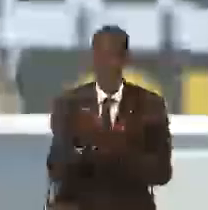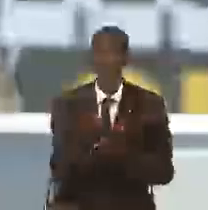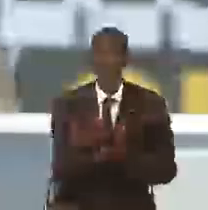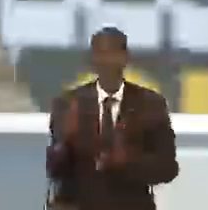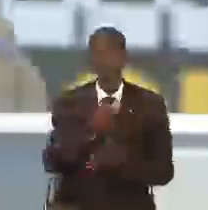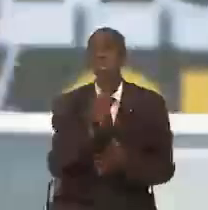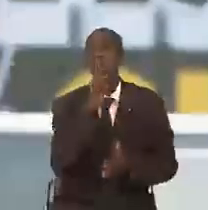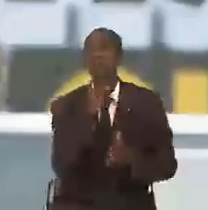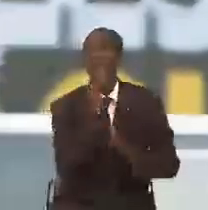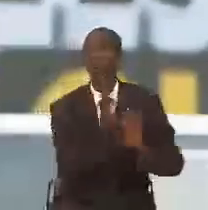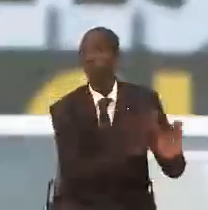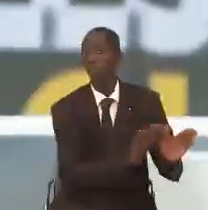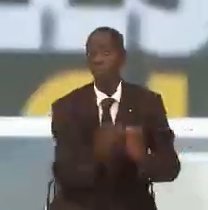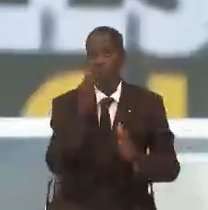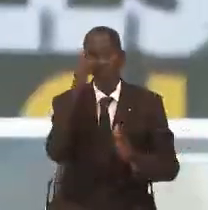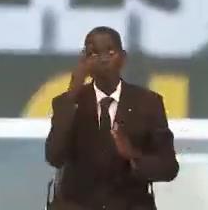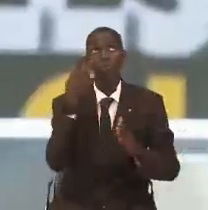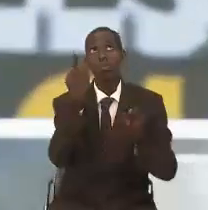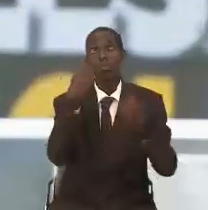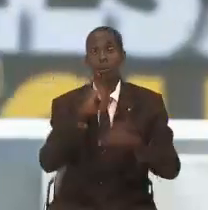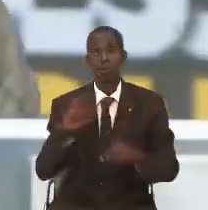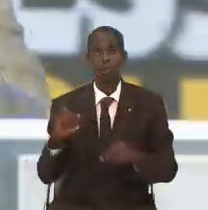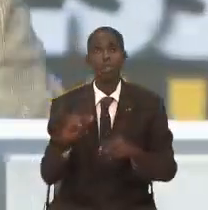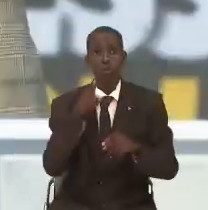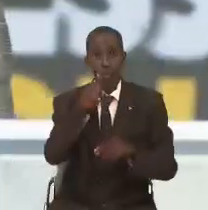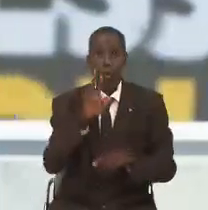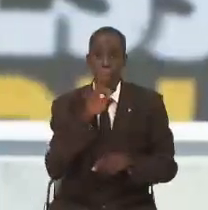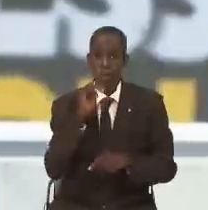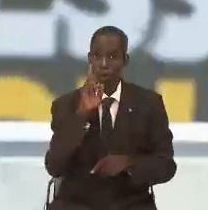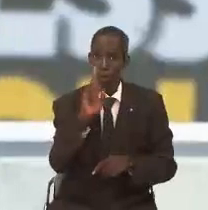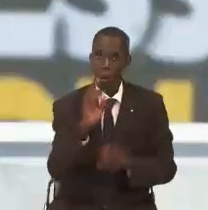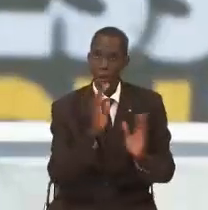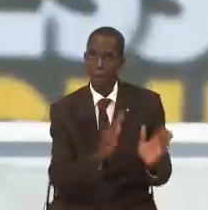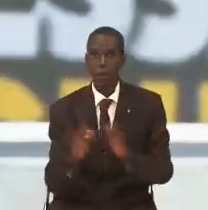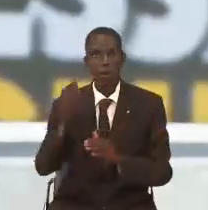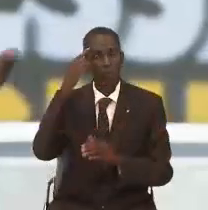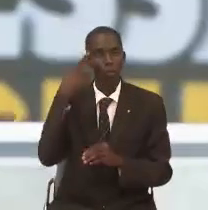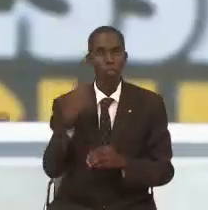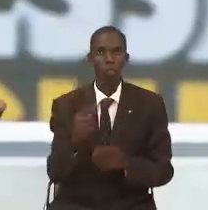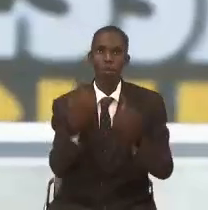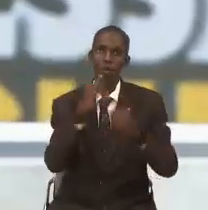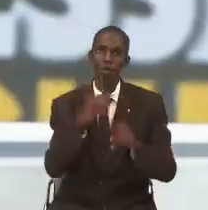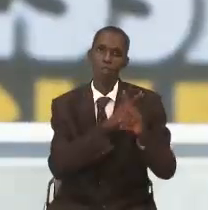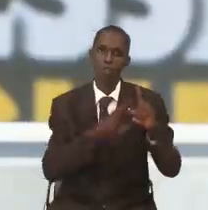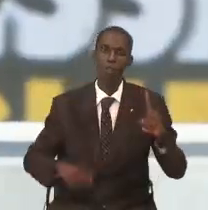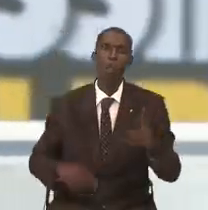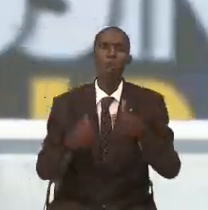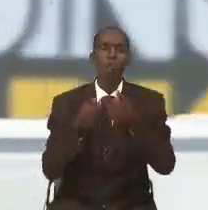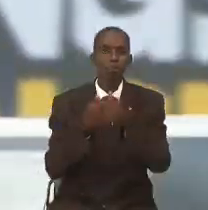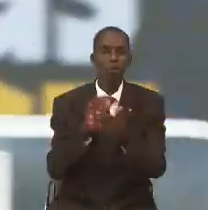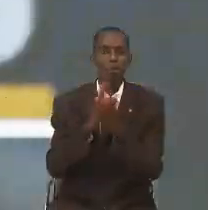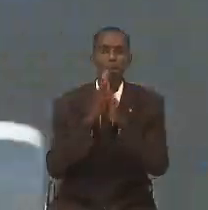preparing for the rapture. You are the one preparing for the rapture. You are the one preparing for the coming of the Lord. Follow peace with all